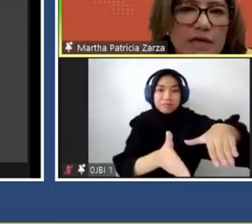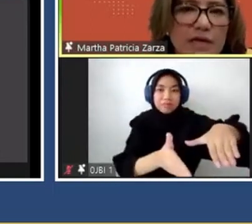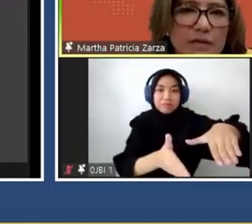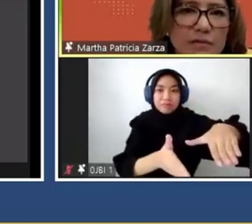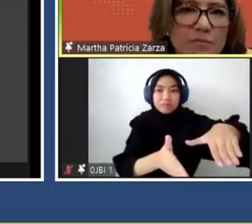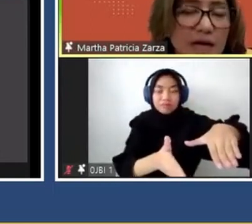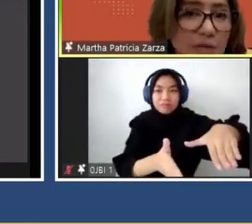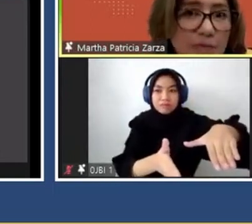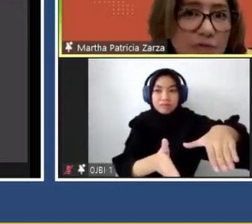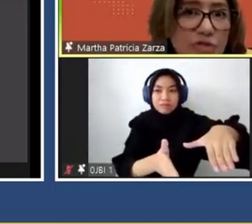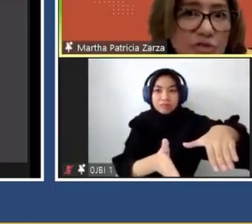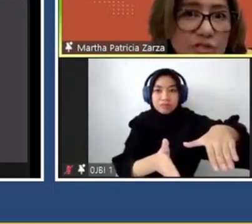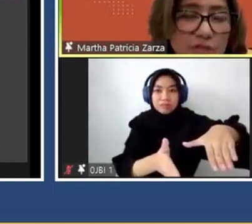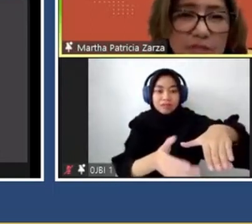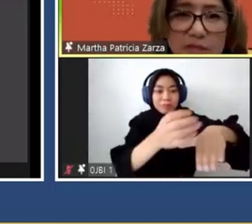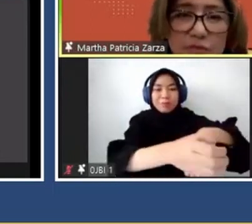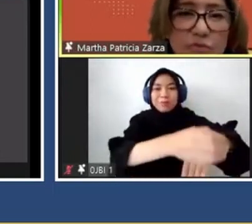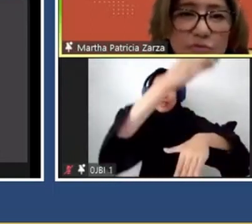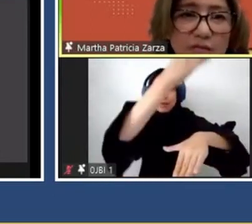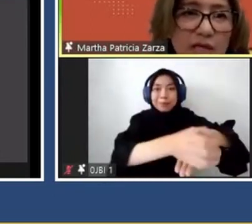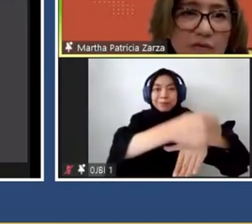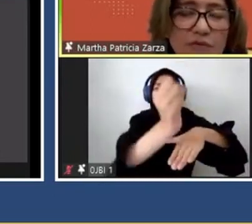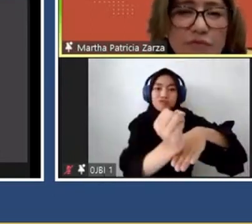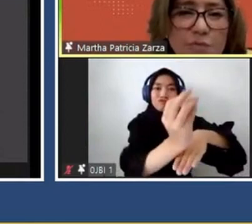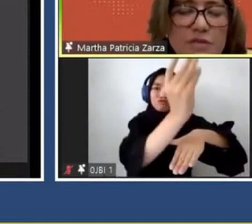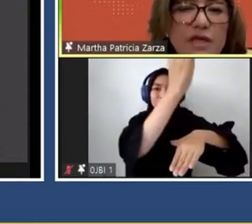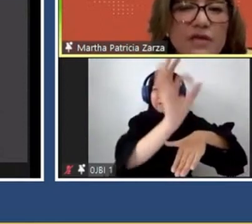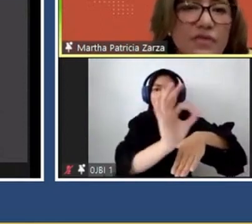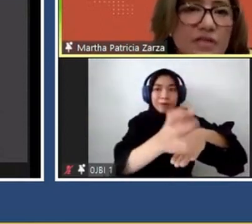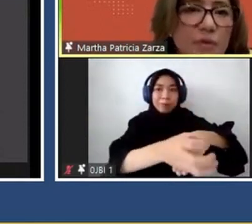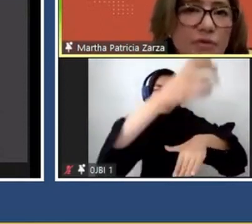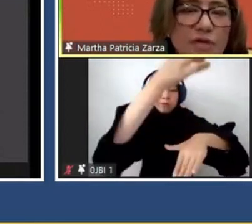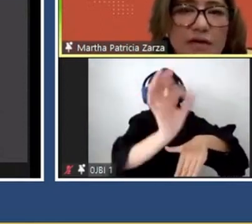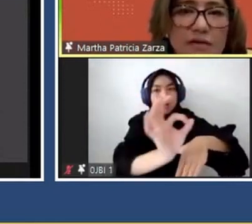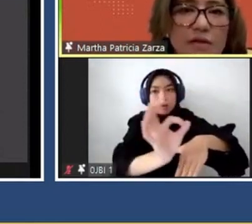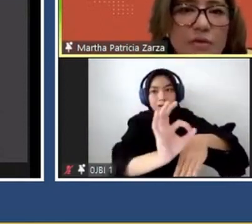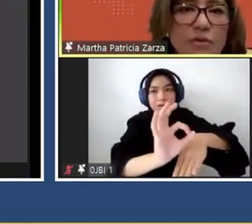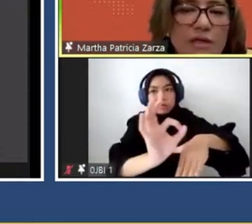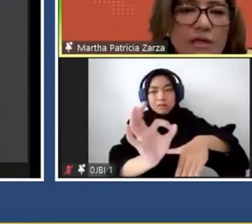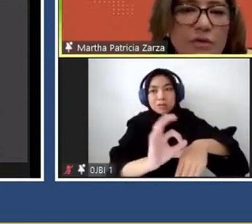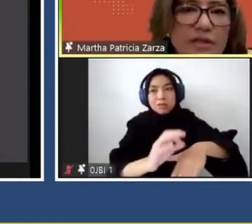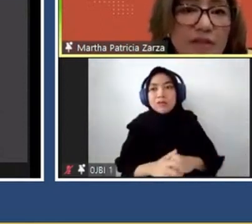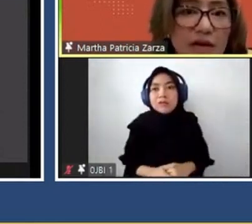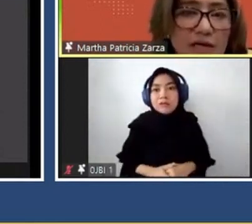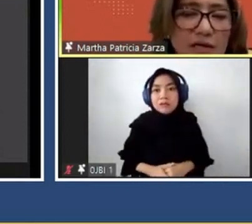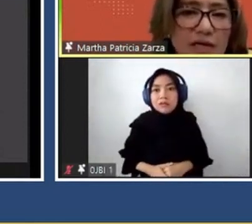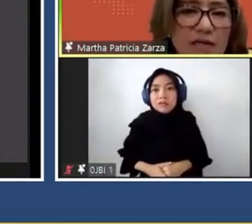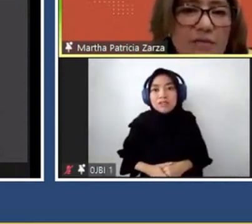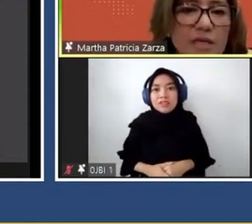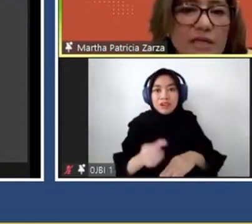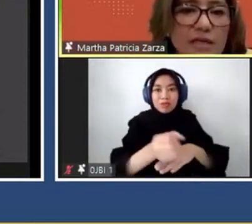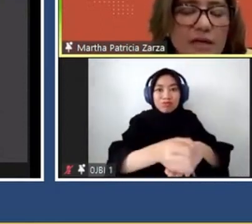without pipe or chimney to take out the fumes. So that's why you can look all the